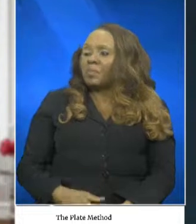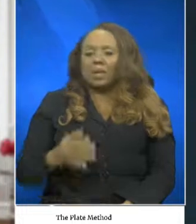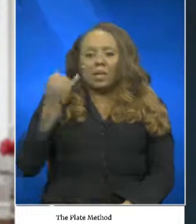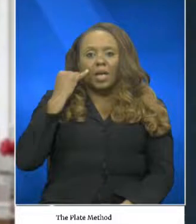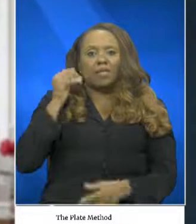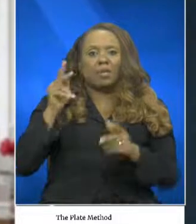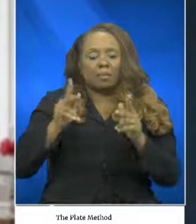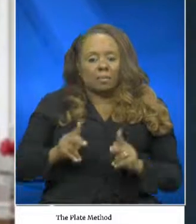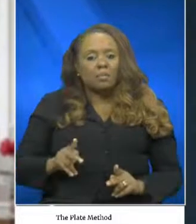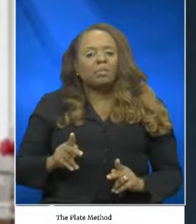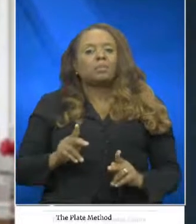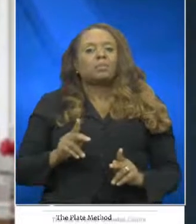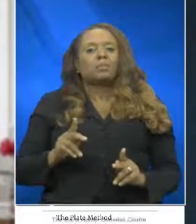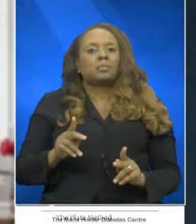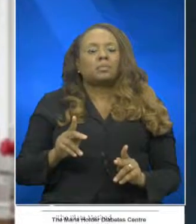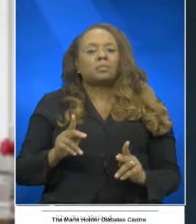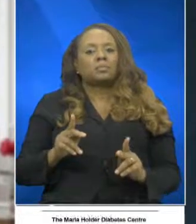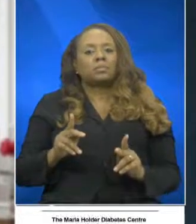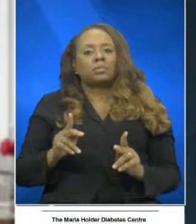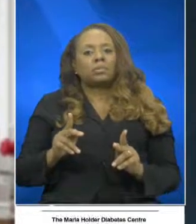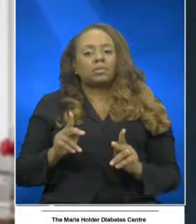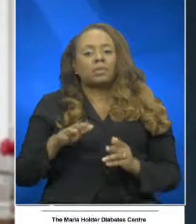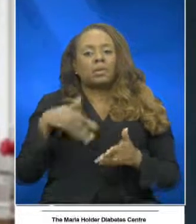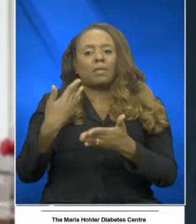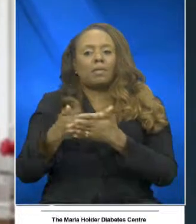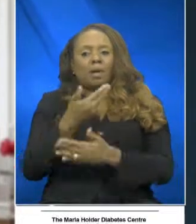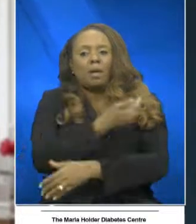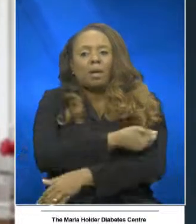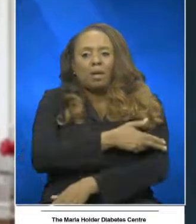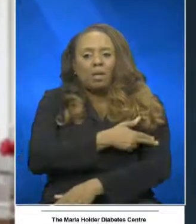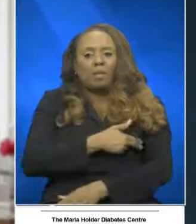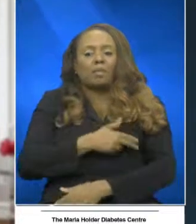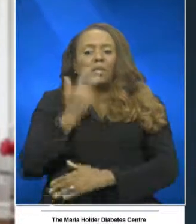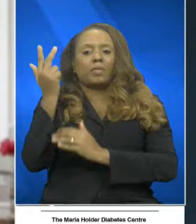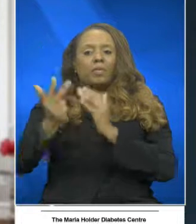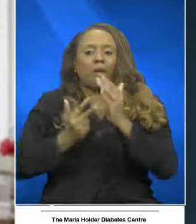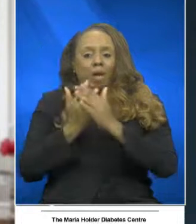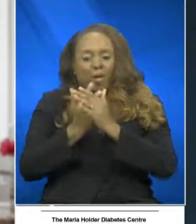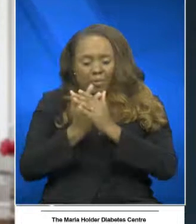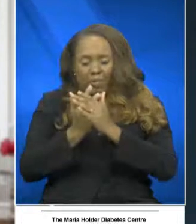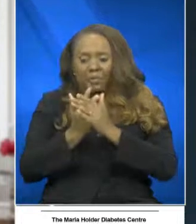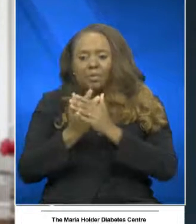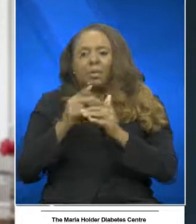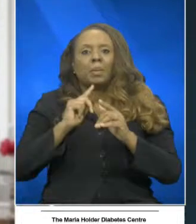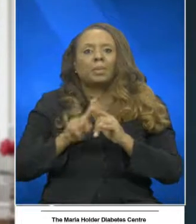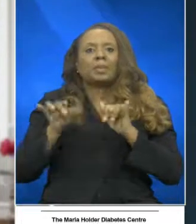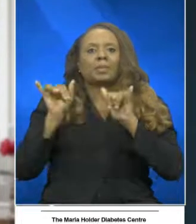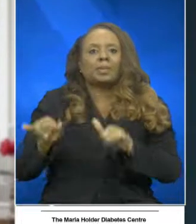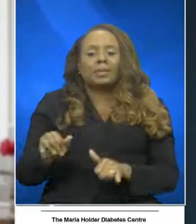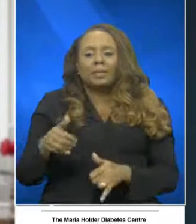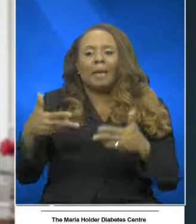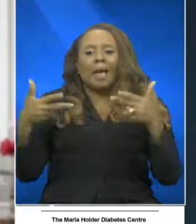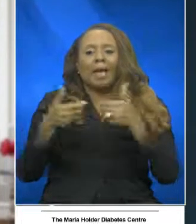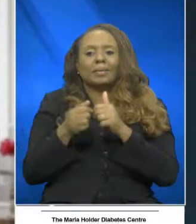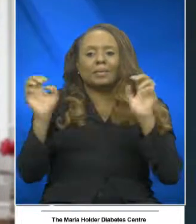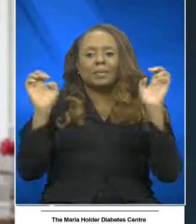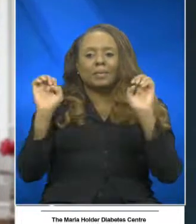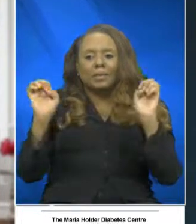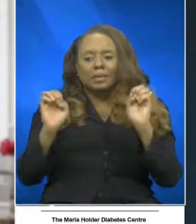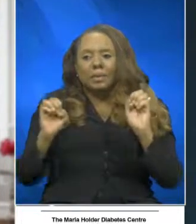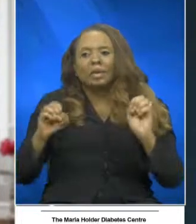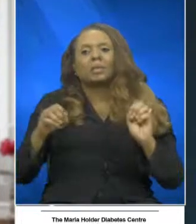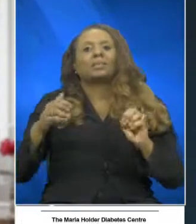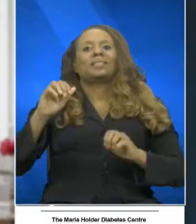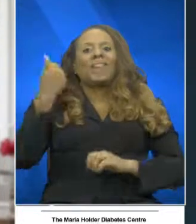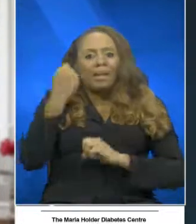that 3-hour window, but they spend 10 to 14 hours in A&E before getting attention or